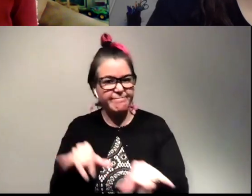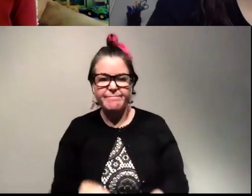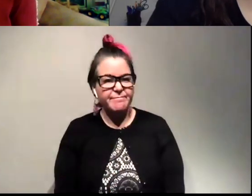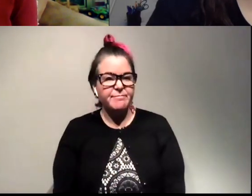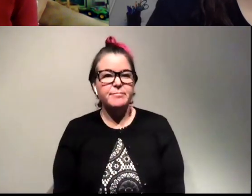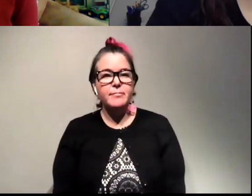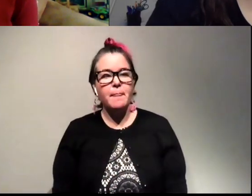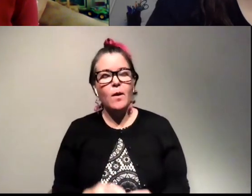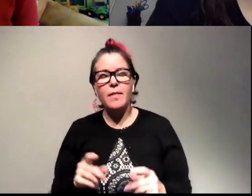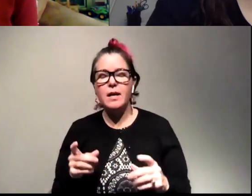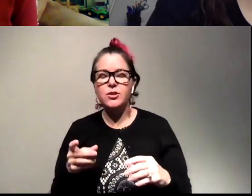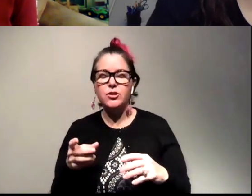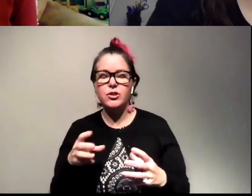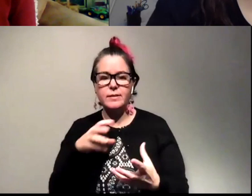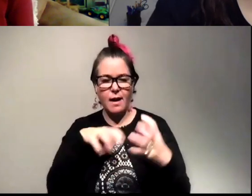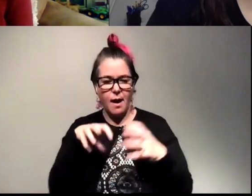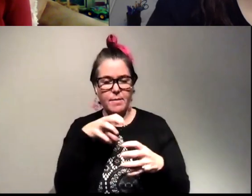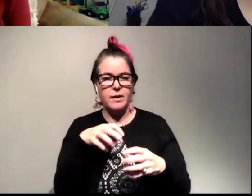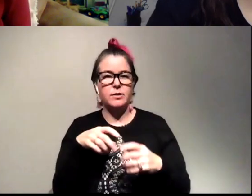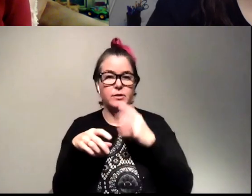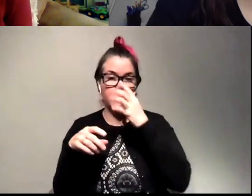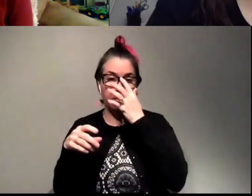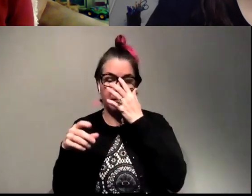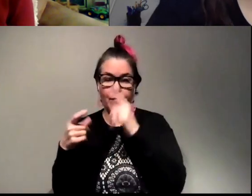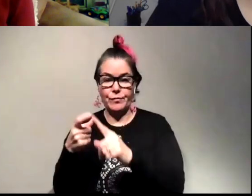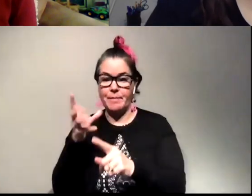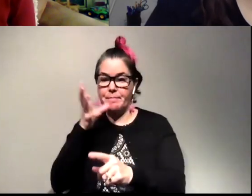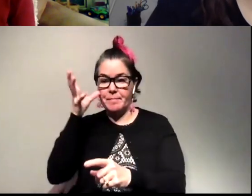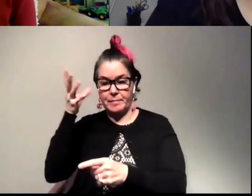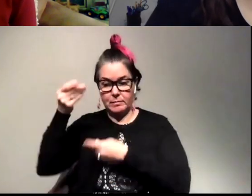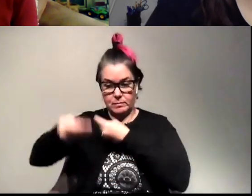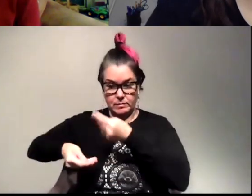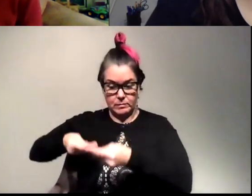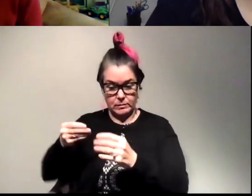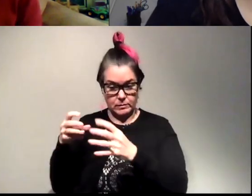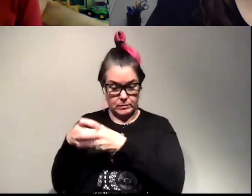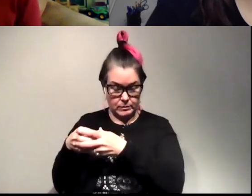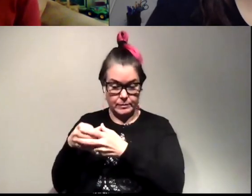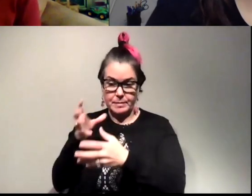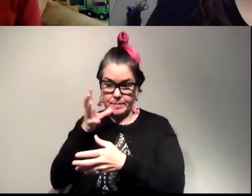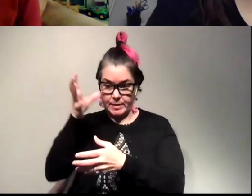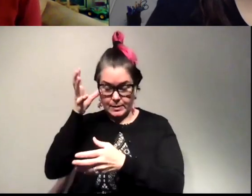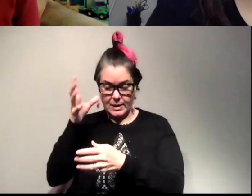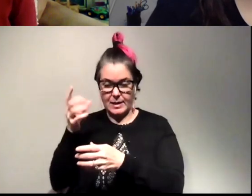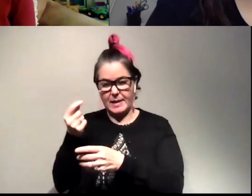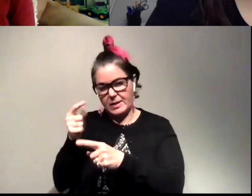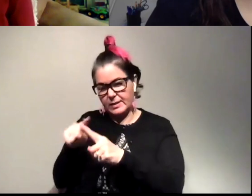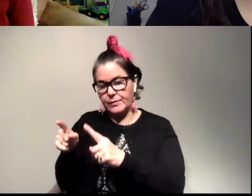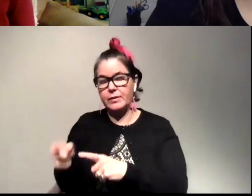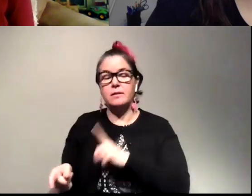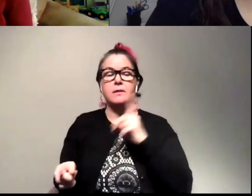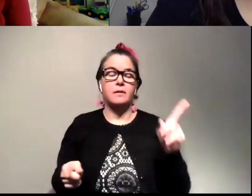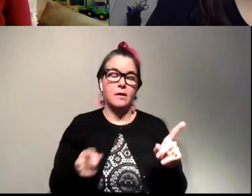really a combination of the instructions that we're born with that have little bits of differences, and then